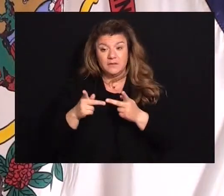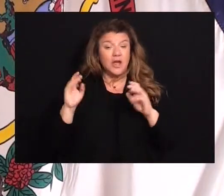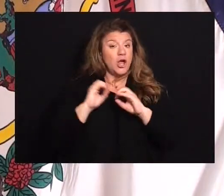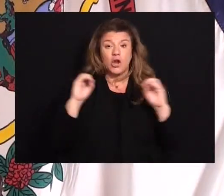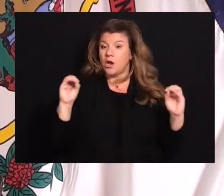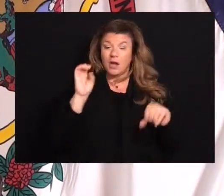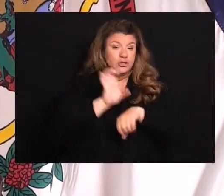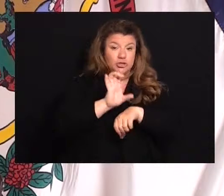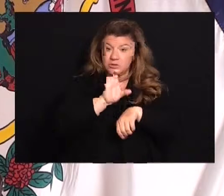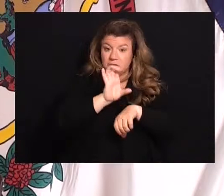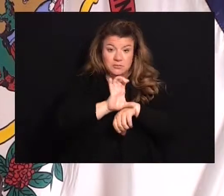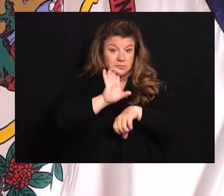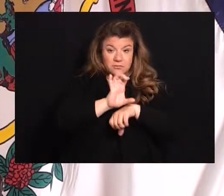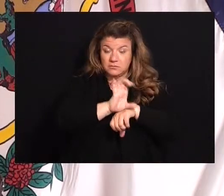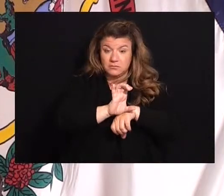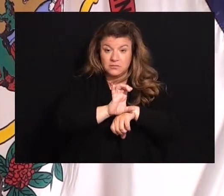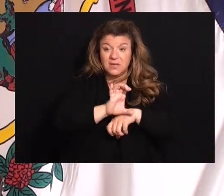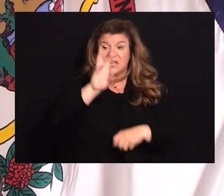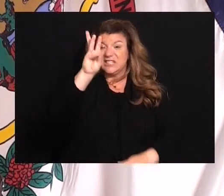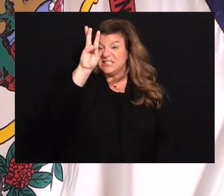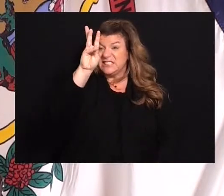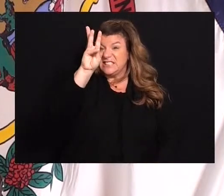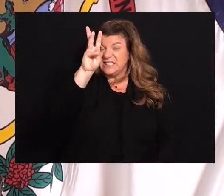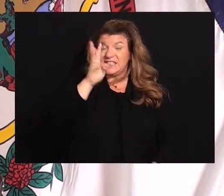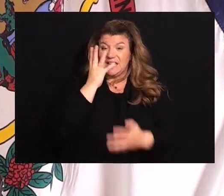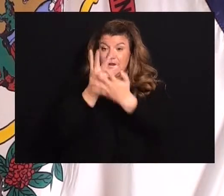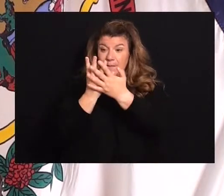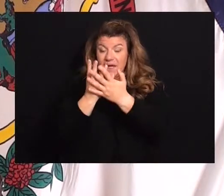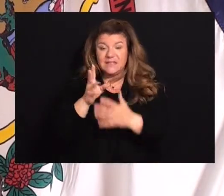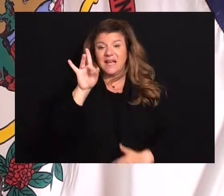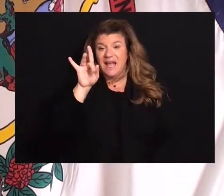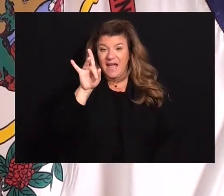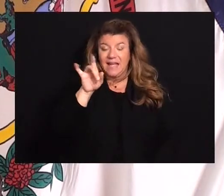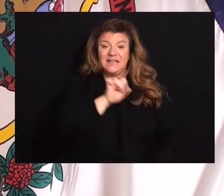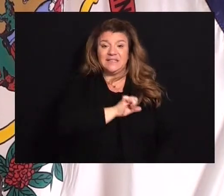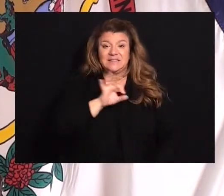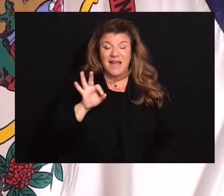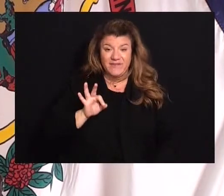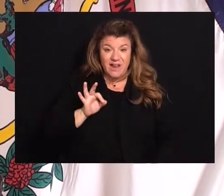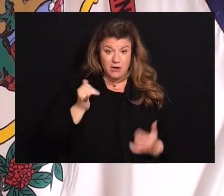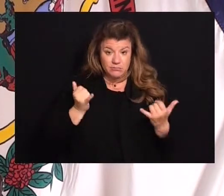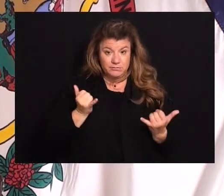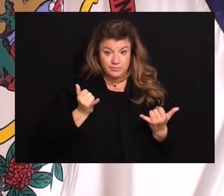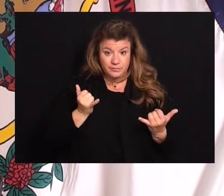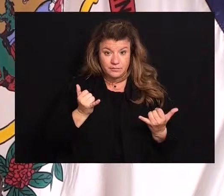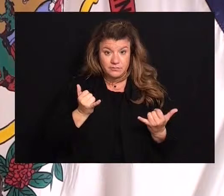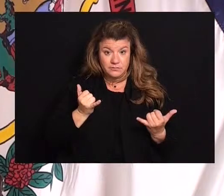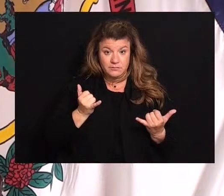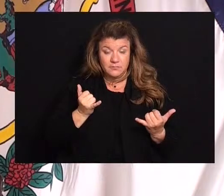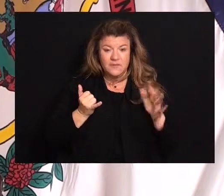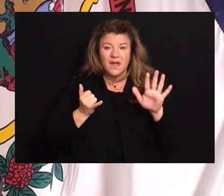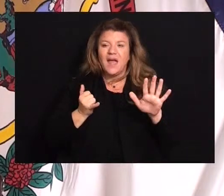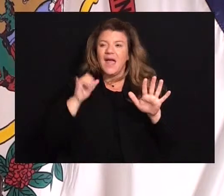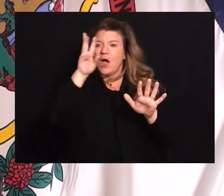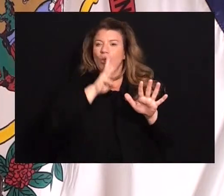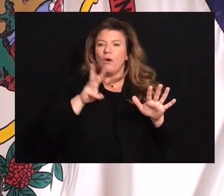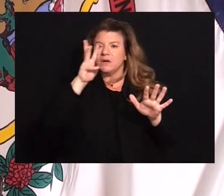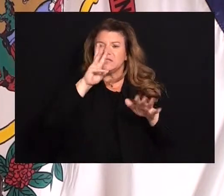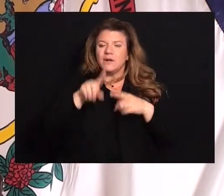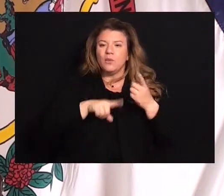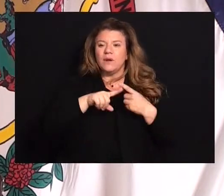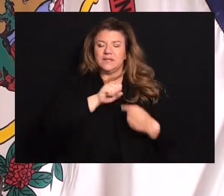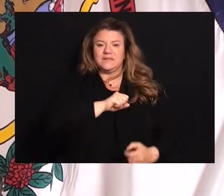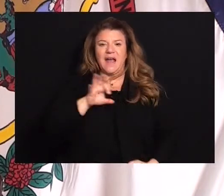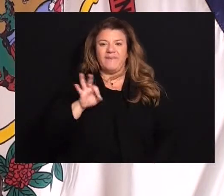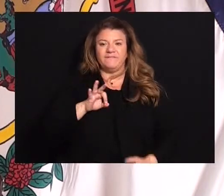in our church community, 16 inmates and 18 staff cases now. It worries me when the staff cases start up